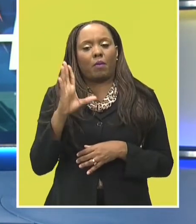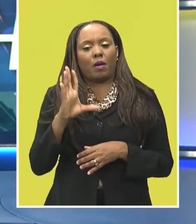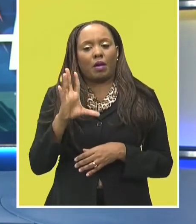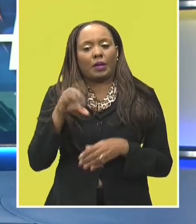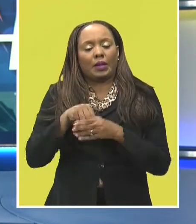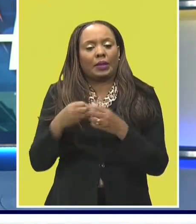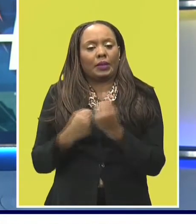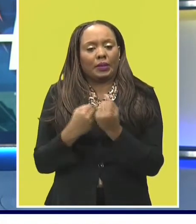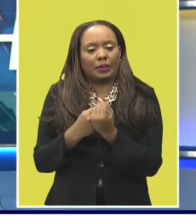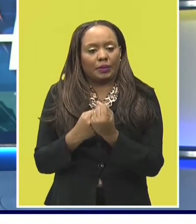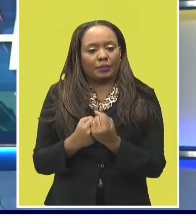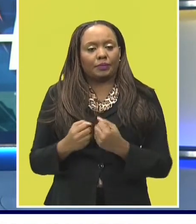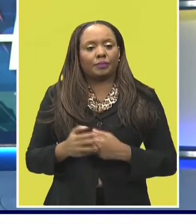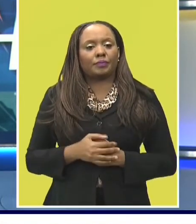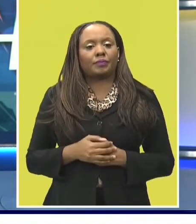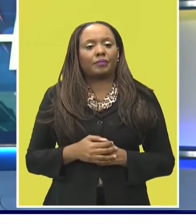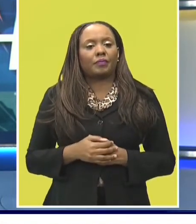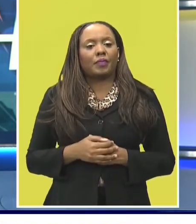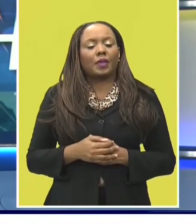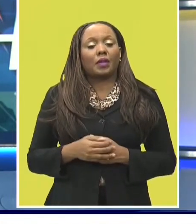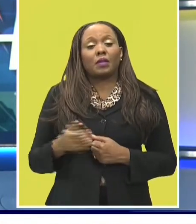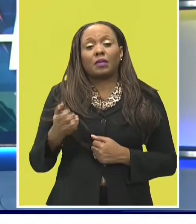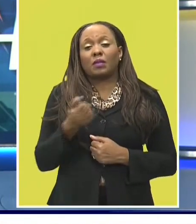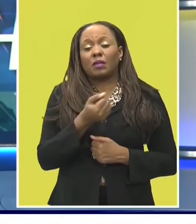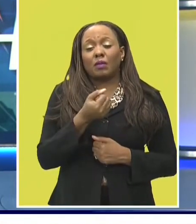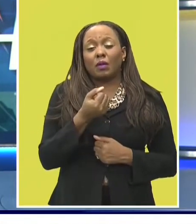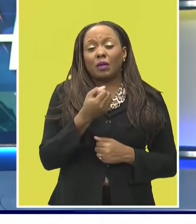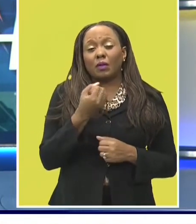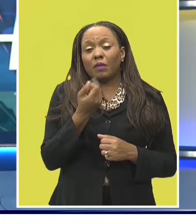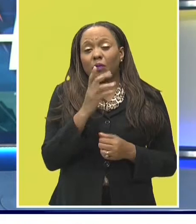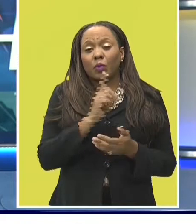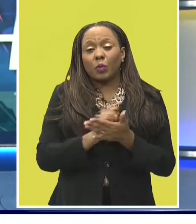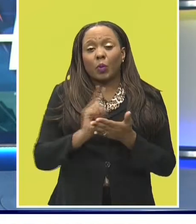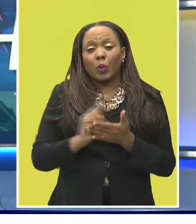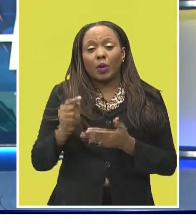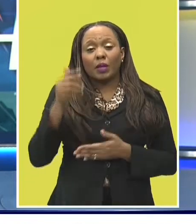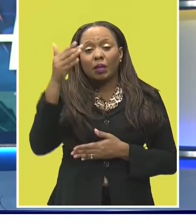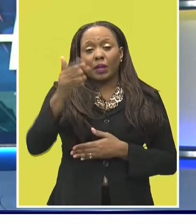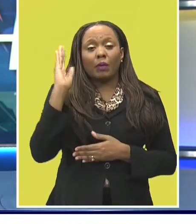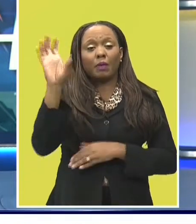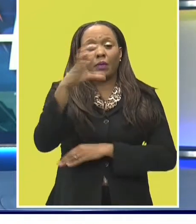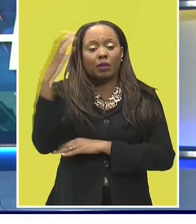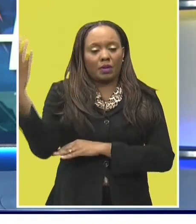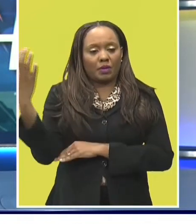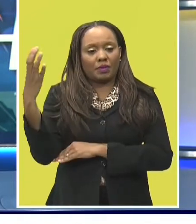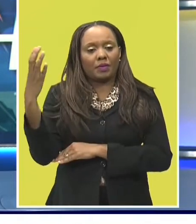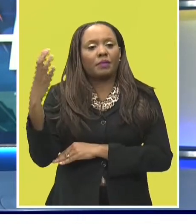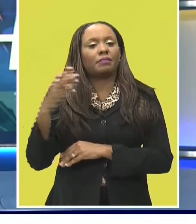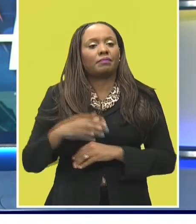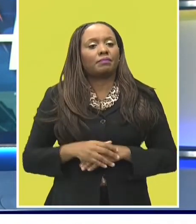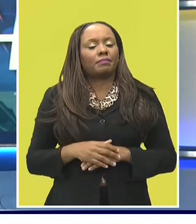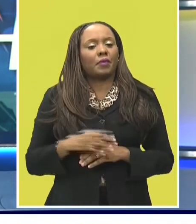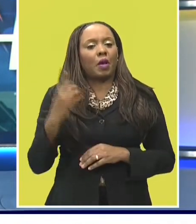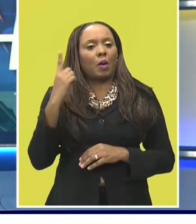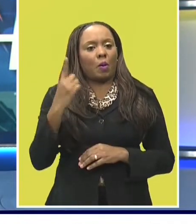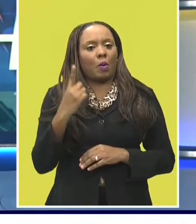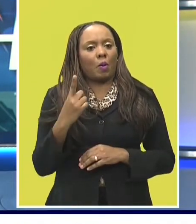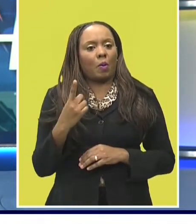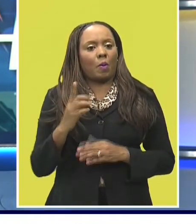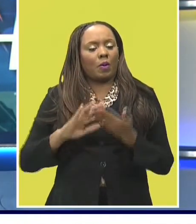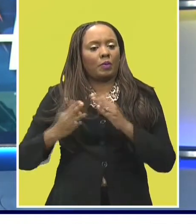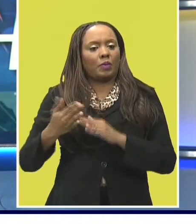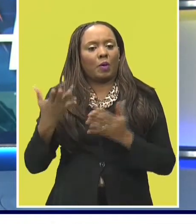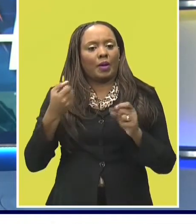weeks to go before the Yuletide season, one event is hoping to make a positive impact on scores of families this Christmas. Lisa Lord